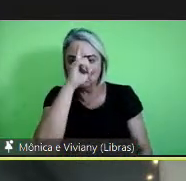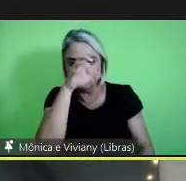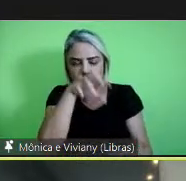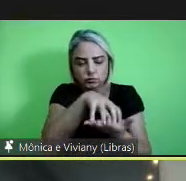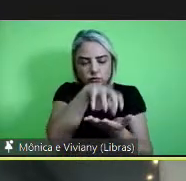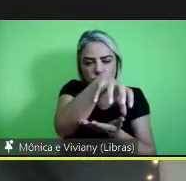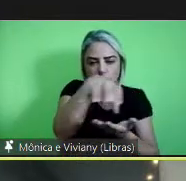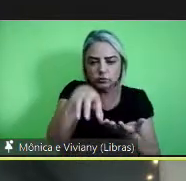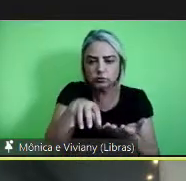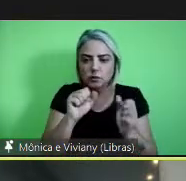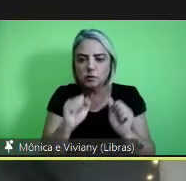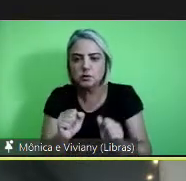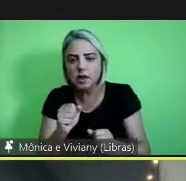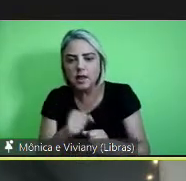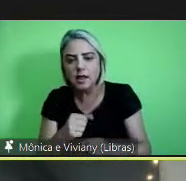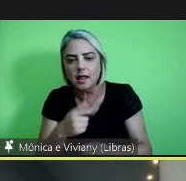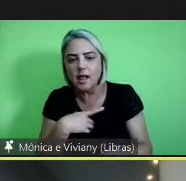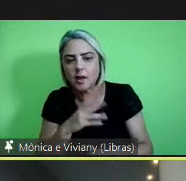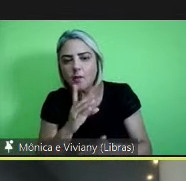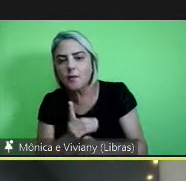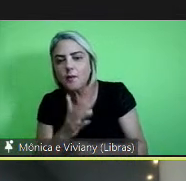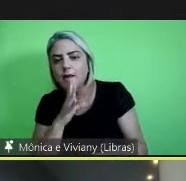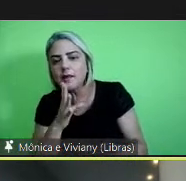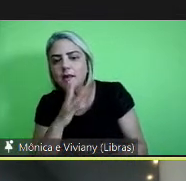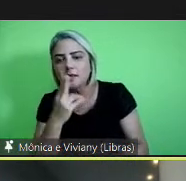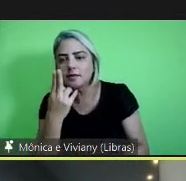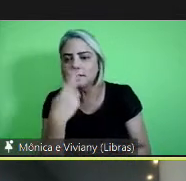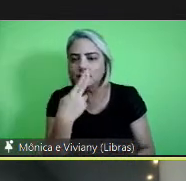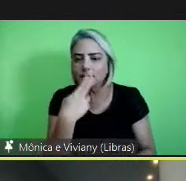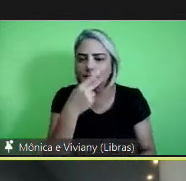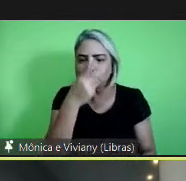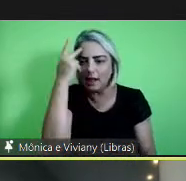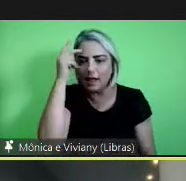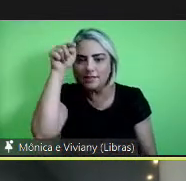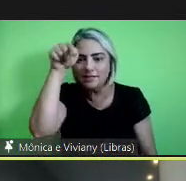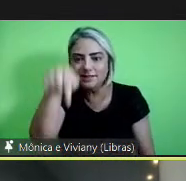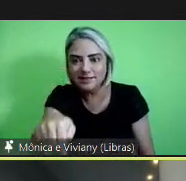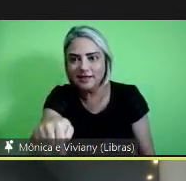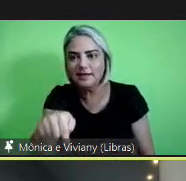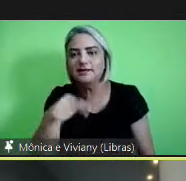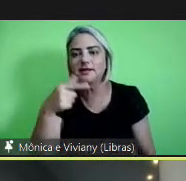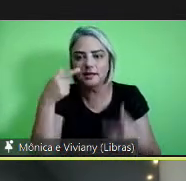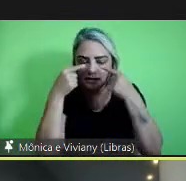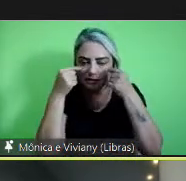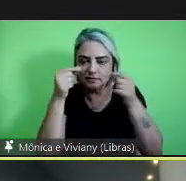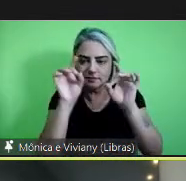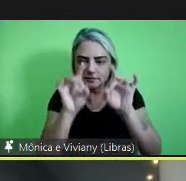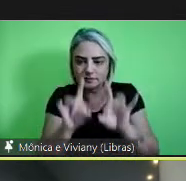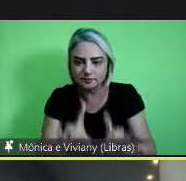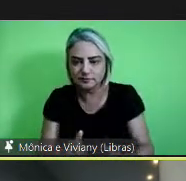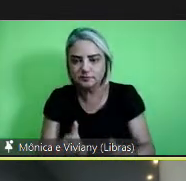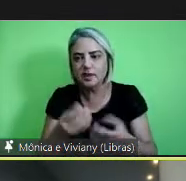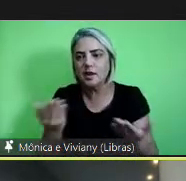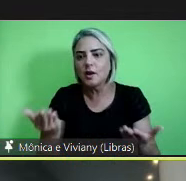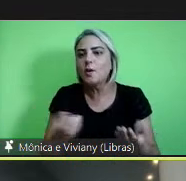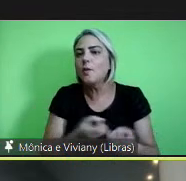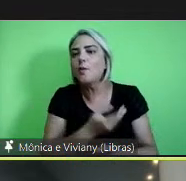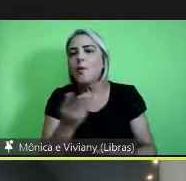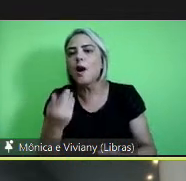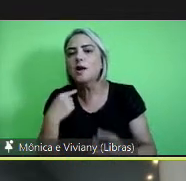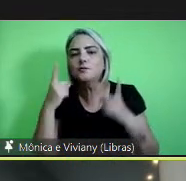meetings with the labs in which we could see the face of the nutritionist that provides the service, that sees this